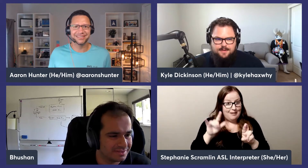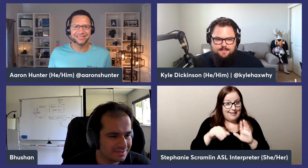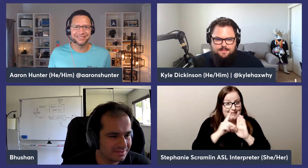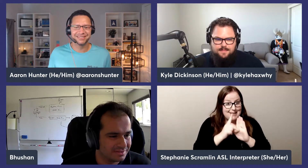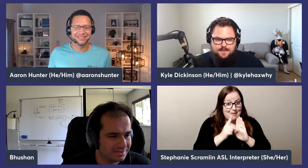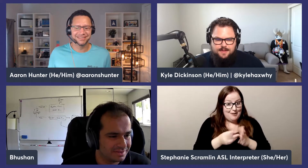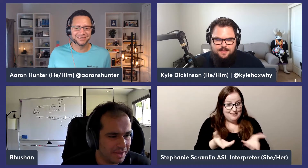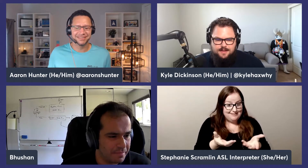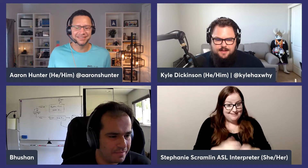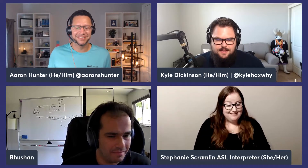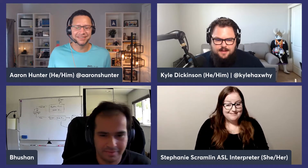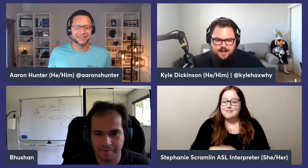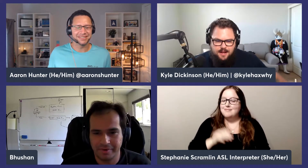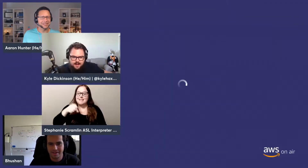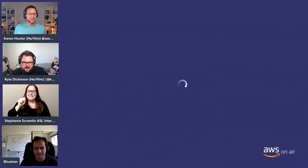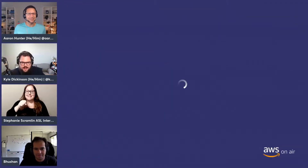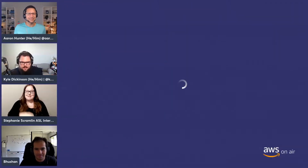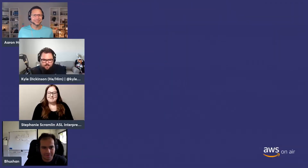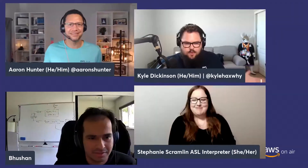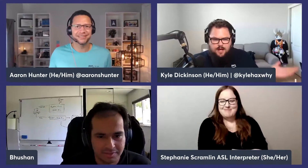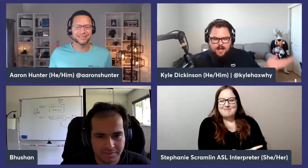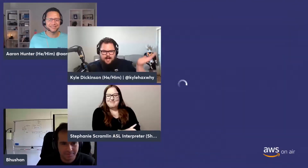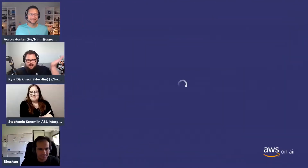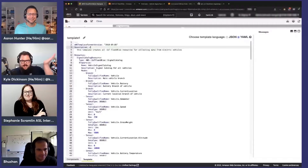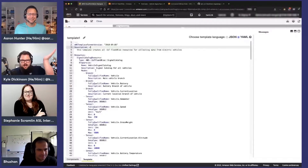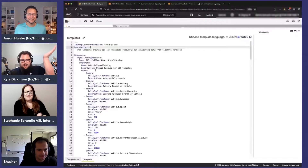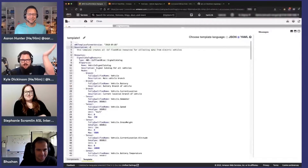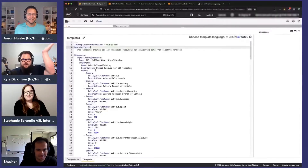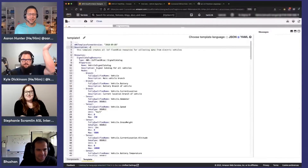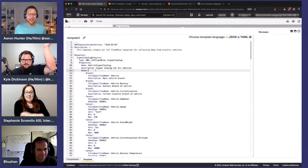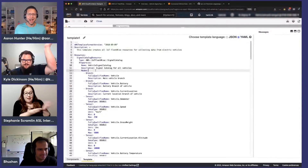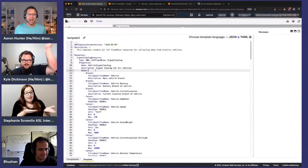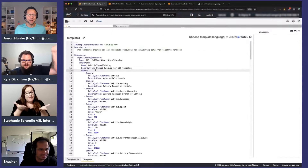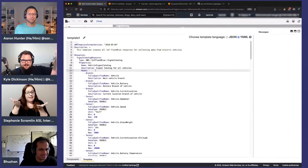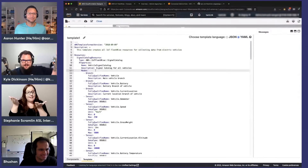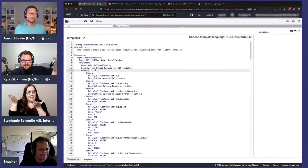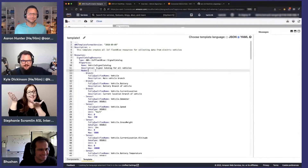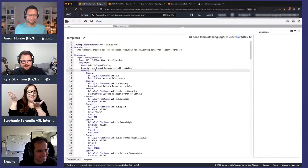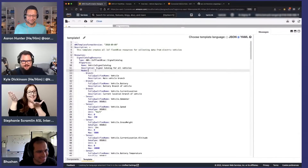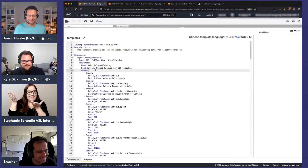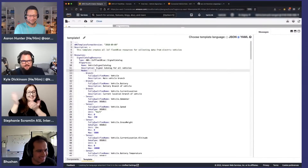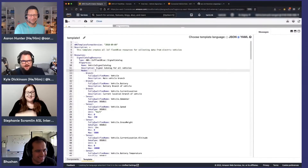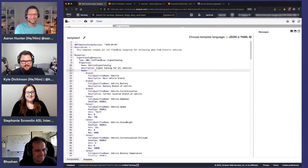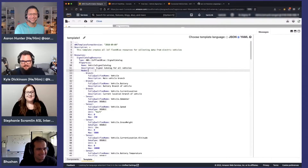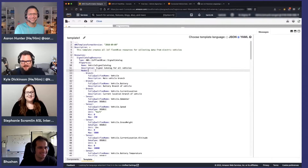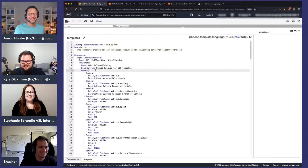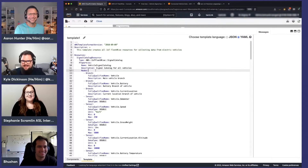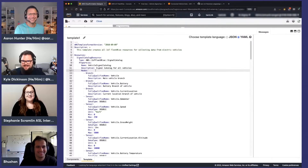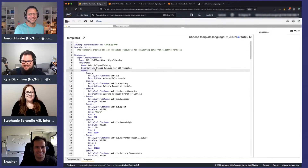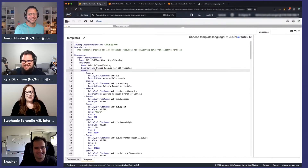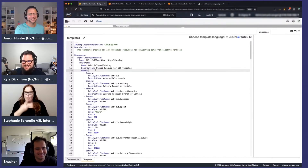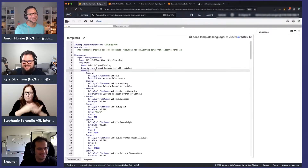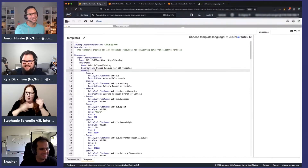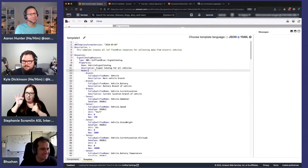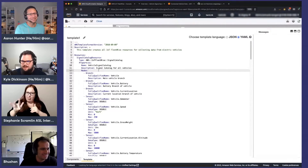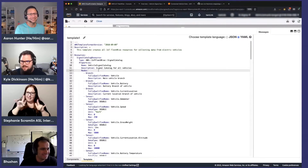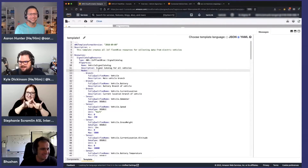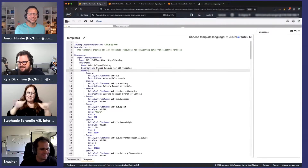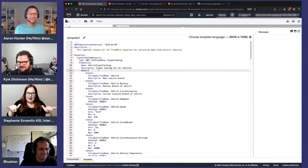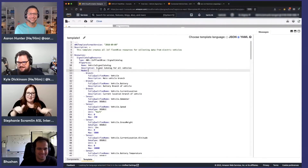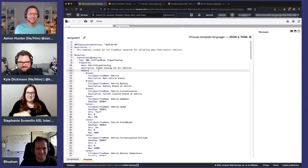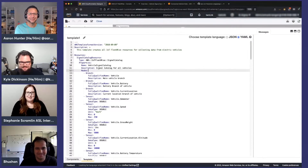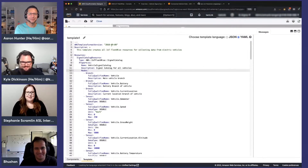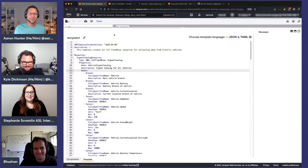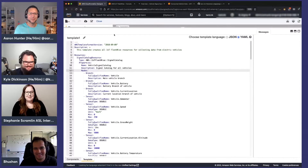up? Yep, I'm ready. And do it. whoops. We both hit the button. It's my It button, happens.